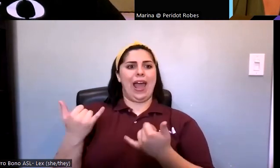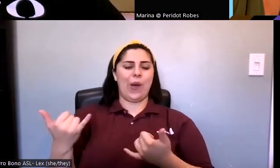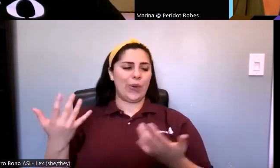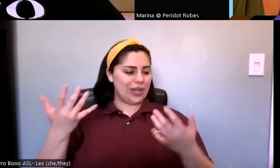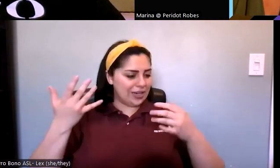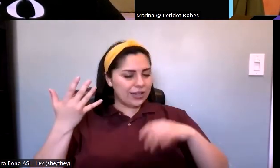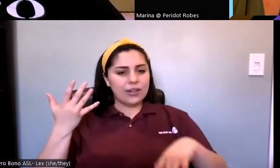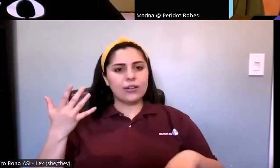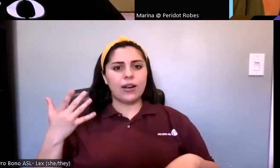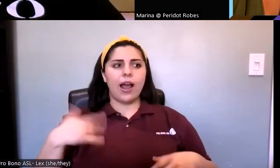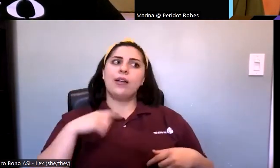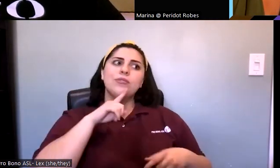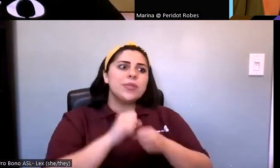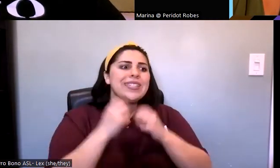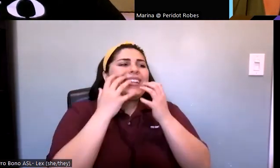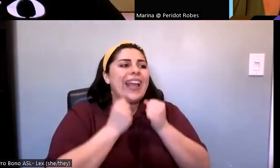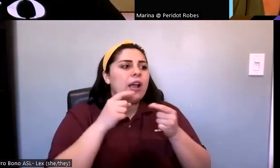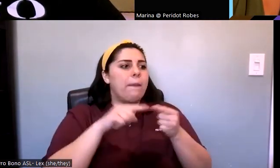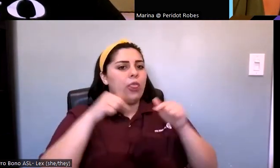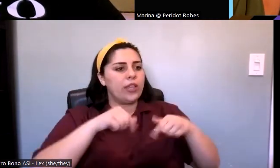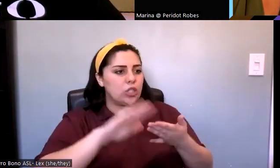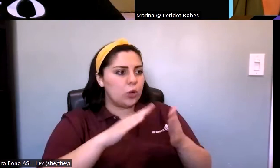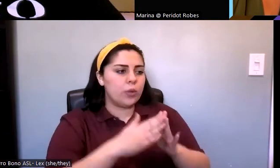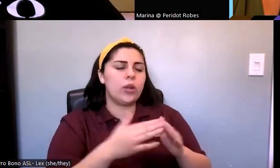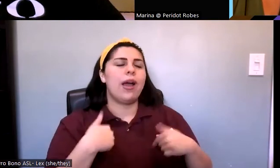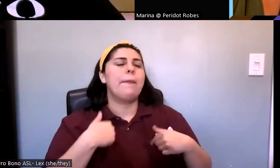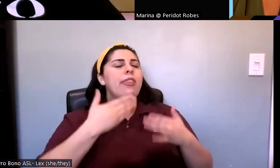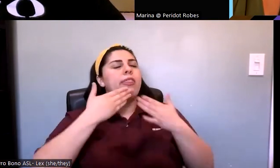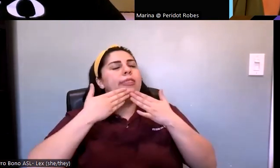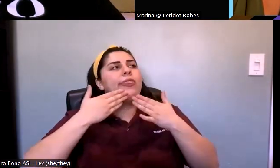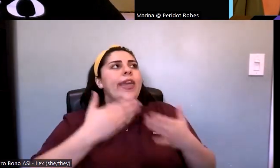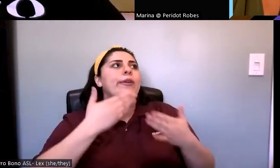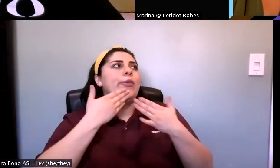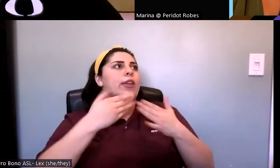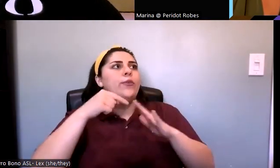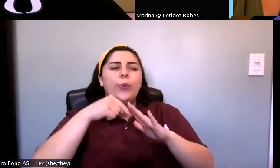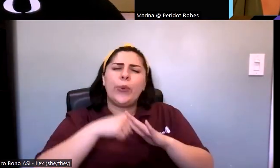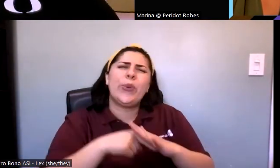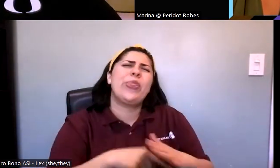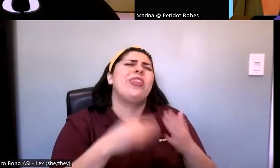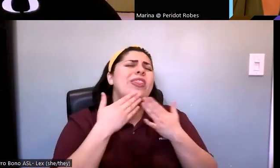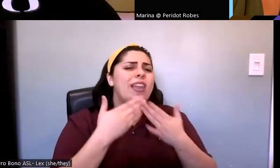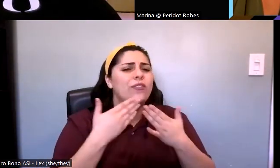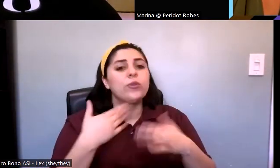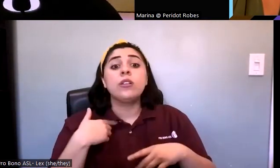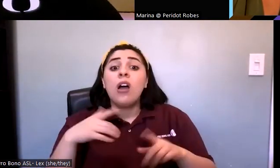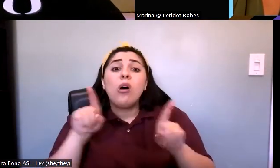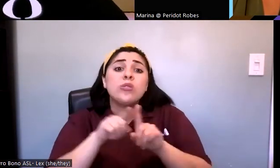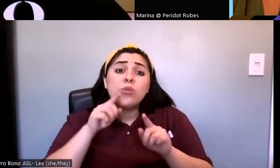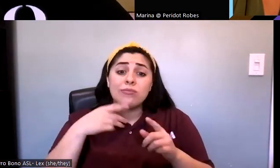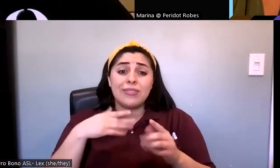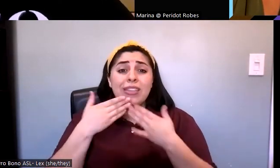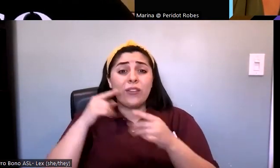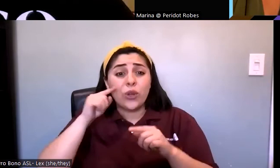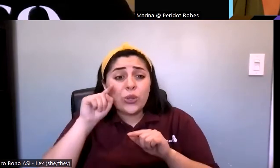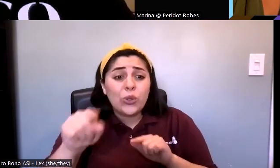deeper ways than I ever felt before. And I'm thankful. I'm so thankful for it. And I'm thankful to you. Oh, these well,